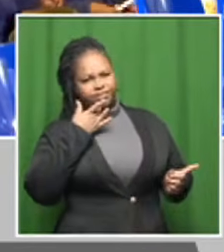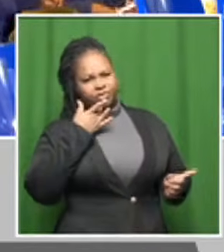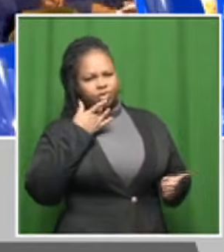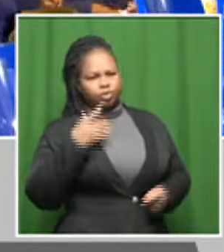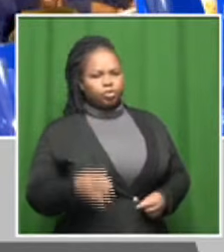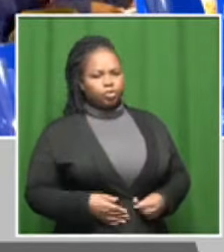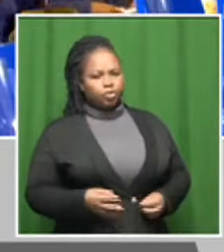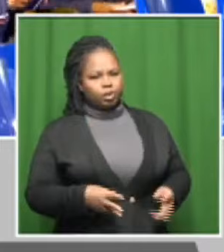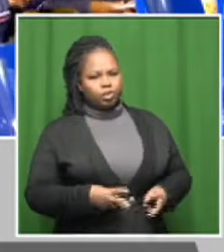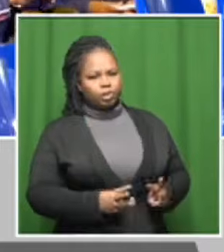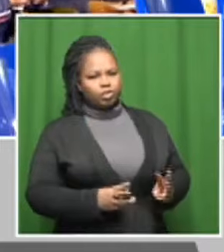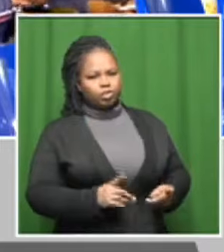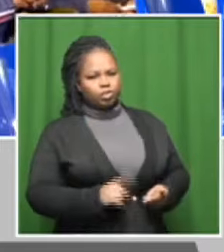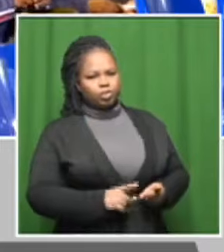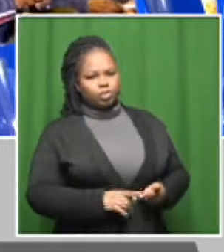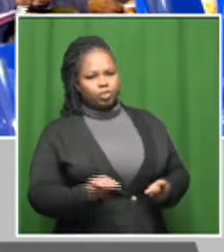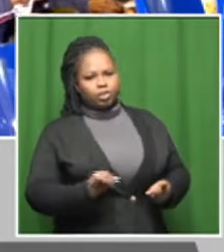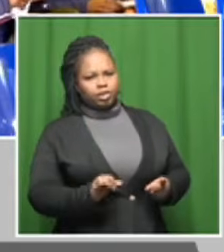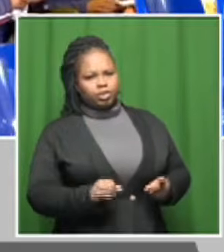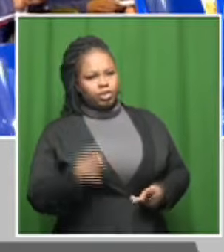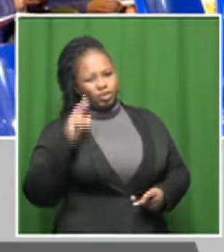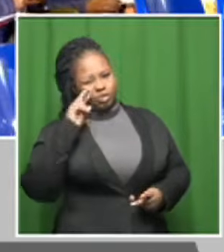form or the mechanical form if you look at it.